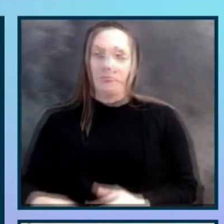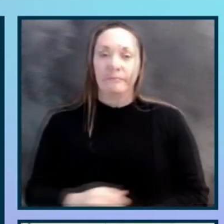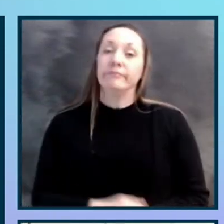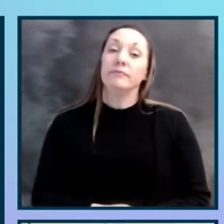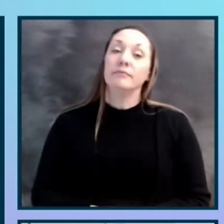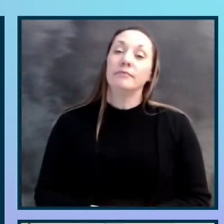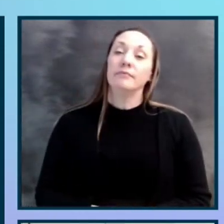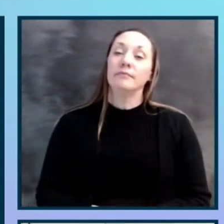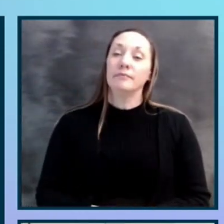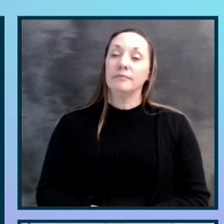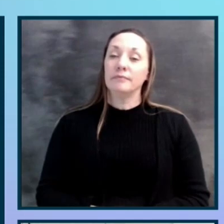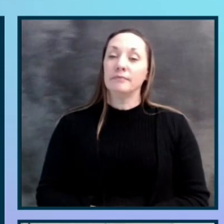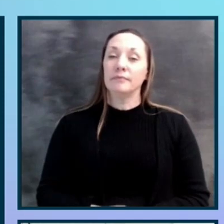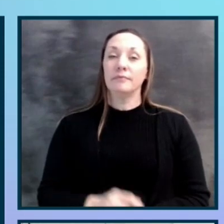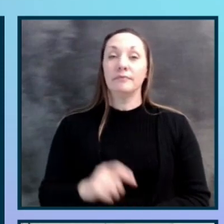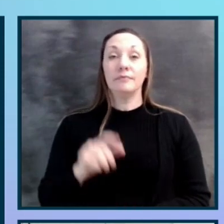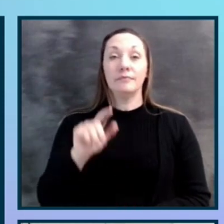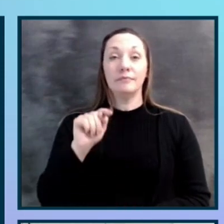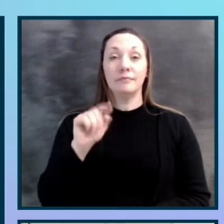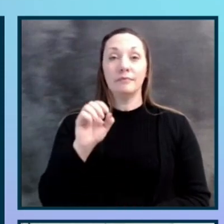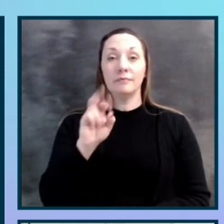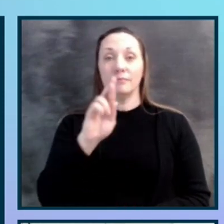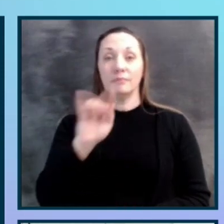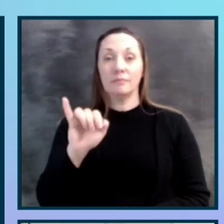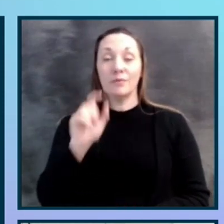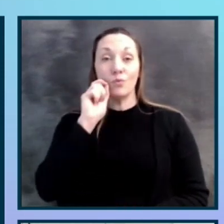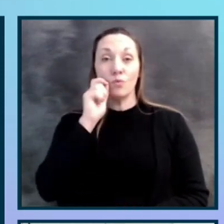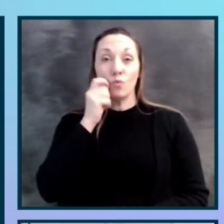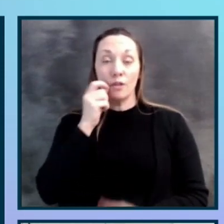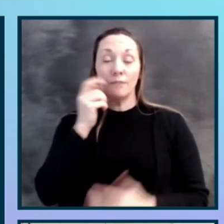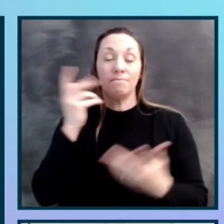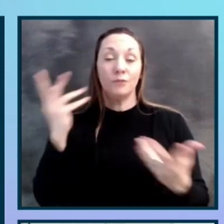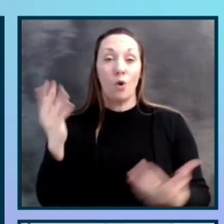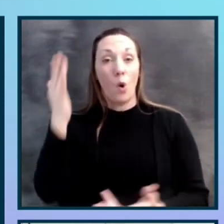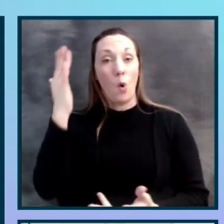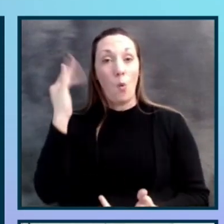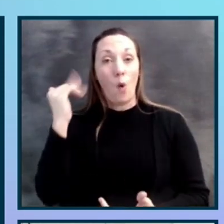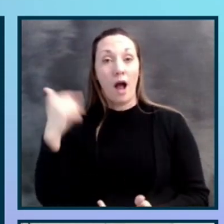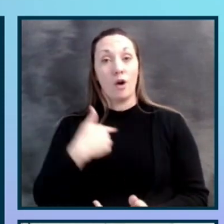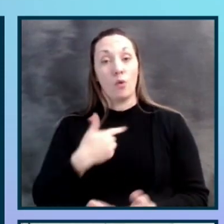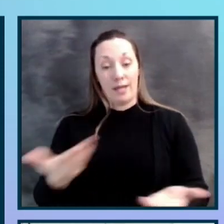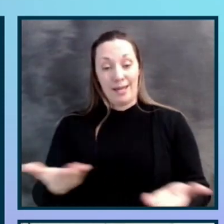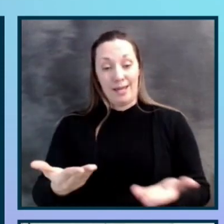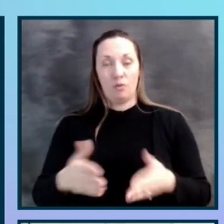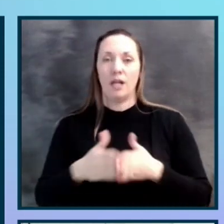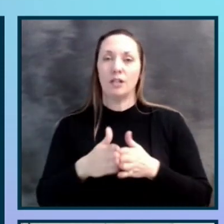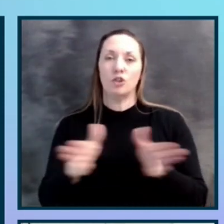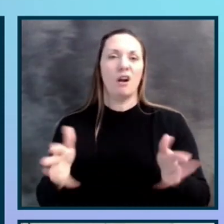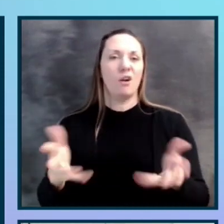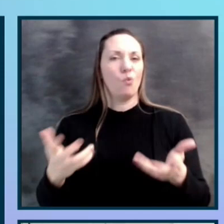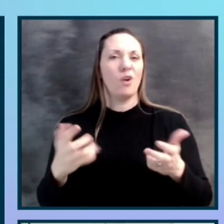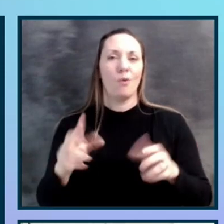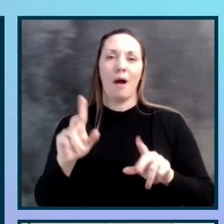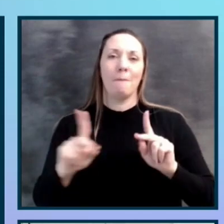Cool. So why are we here? In general, we just don't want people to trip and